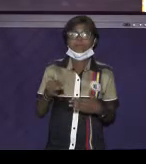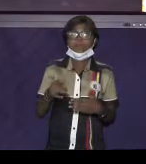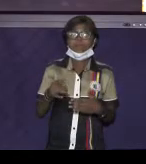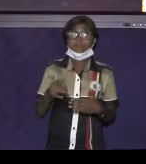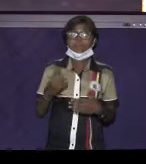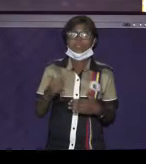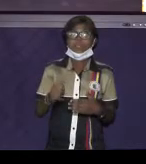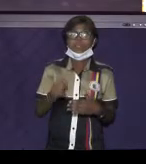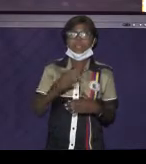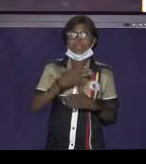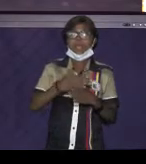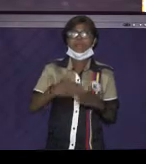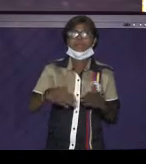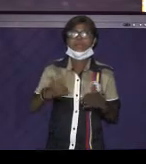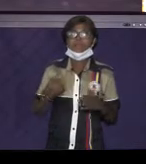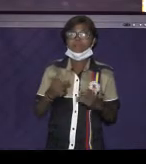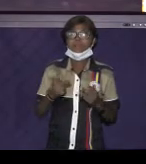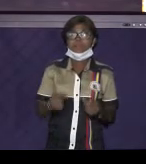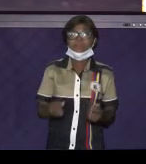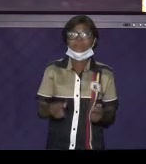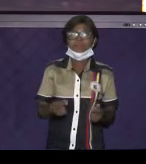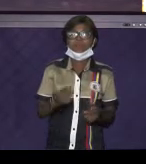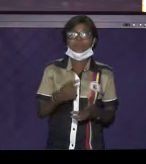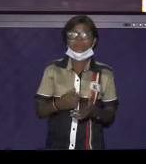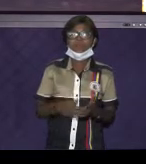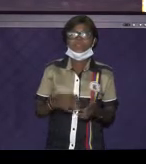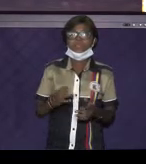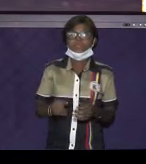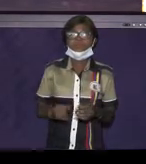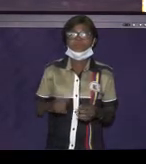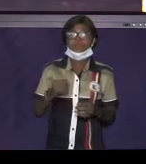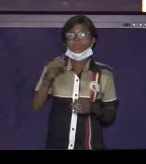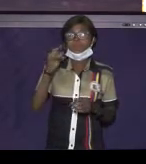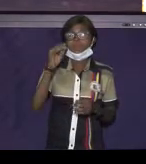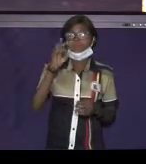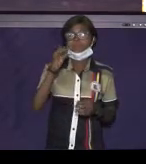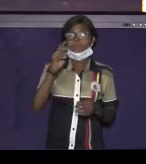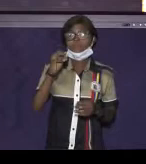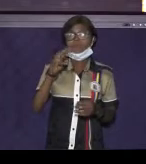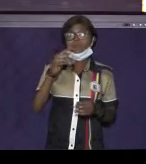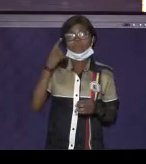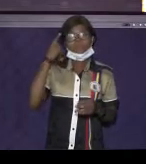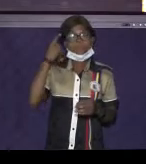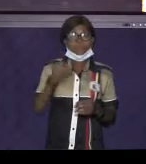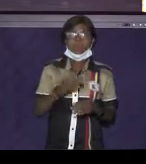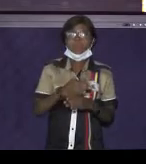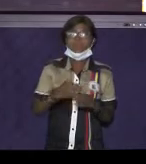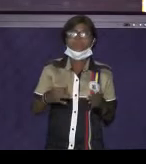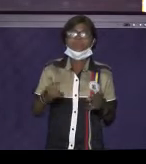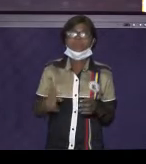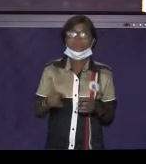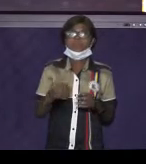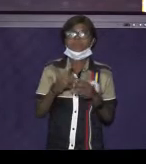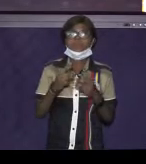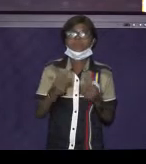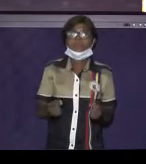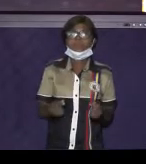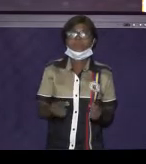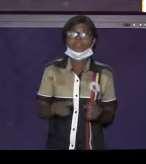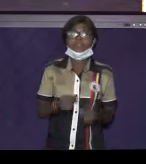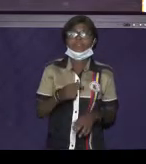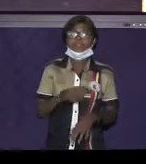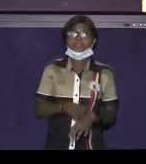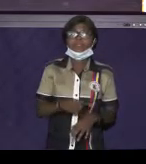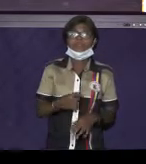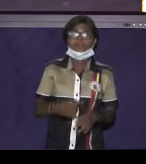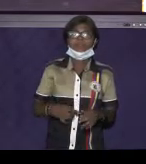the song? What is the formula for average speed? What is the formula for average speed? Speed distance over time, time distance